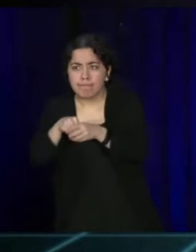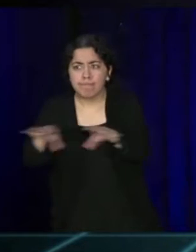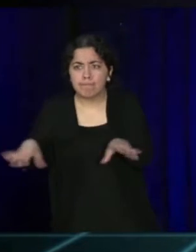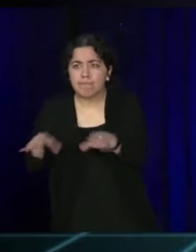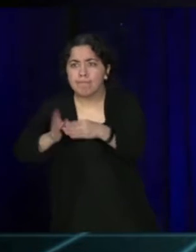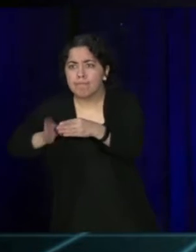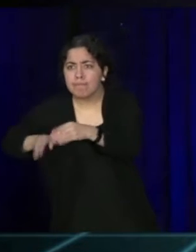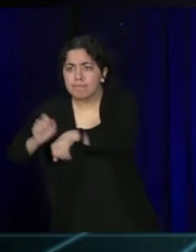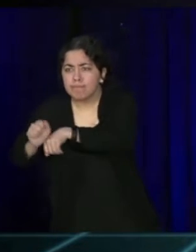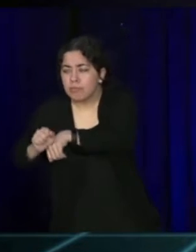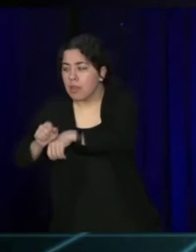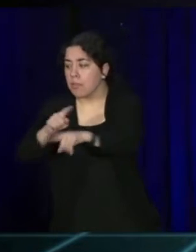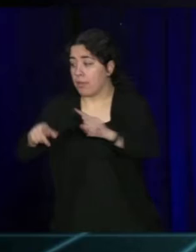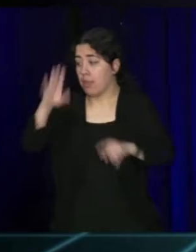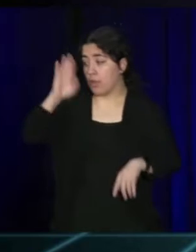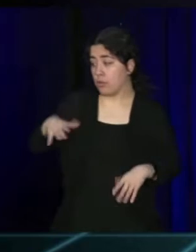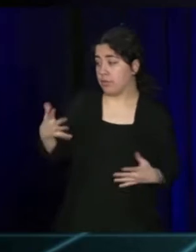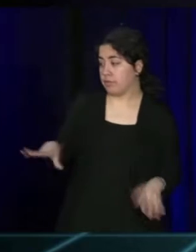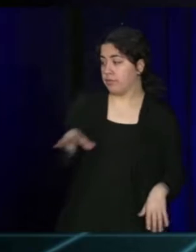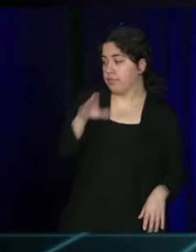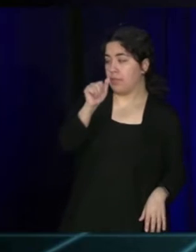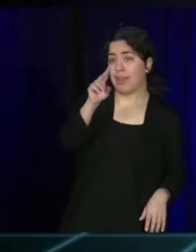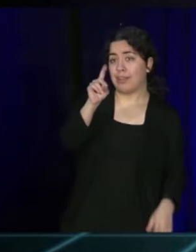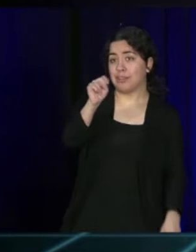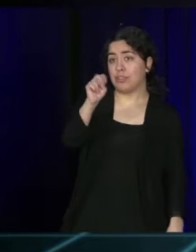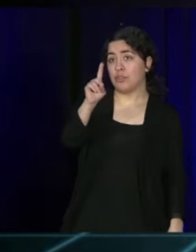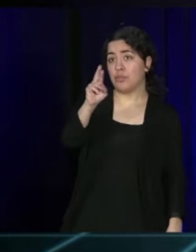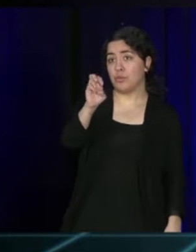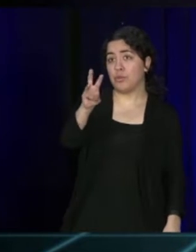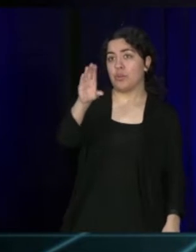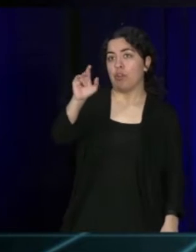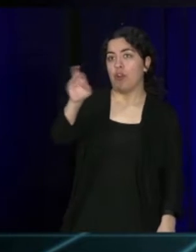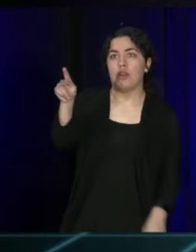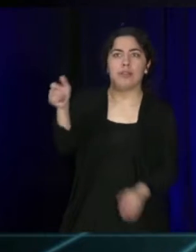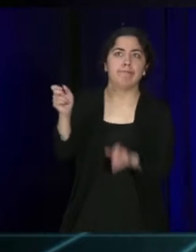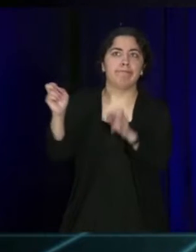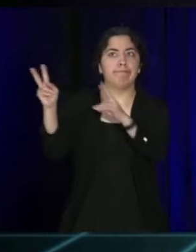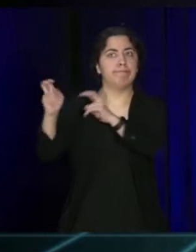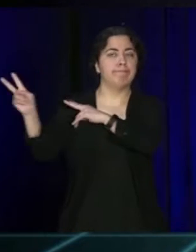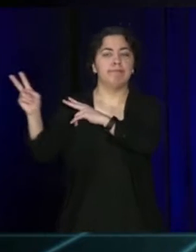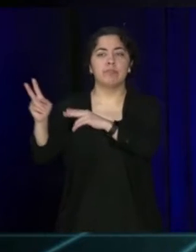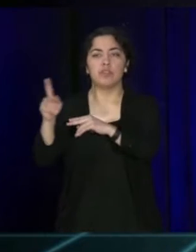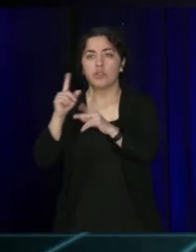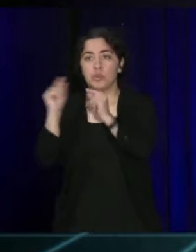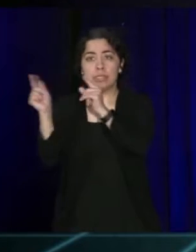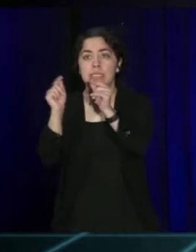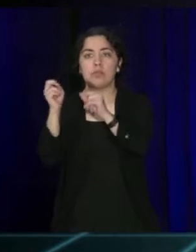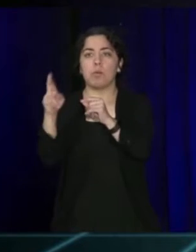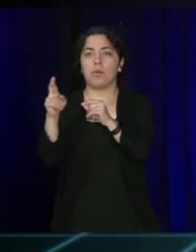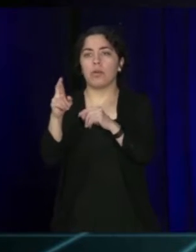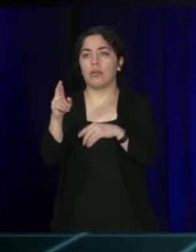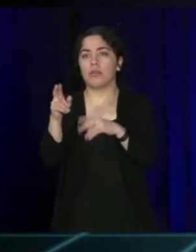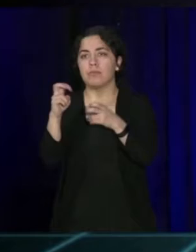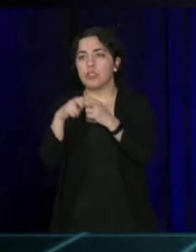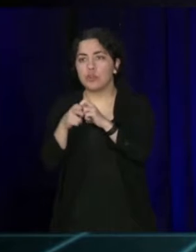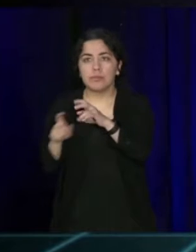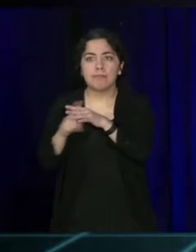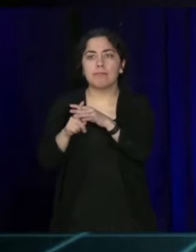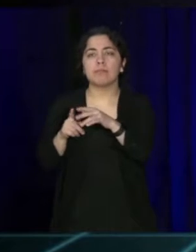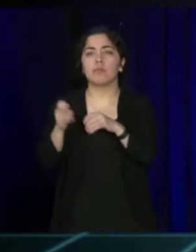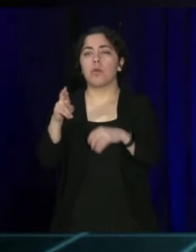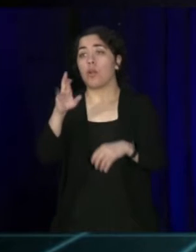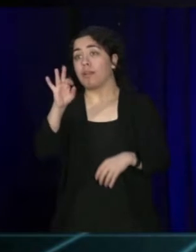gets brought up a lot because he's got a lot of really cool prolific tweets. He's got great issues and RFCs. But like, what else is everyone working